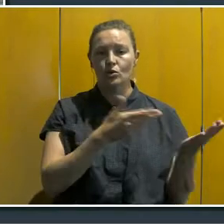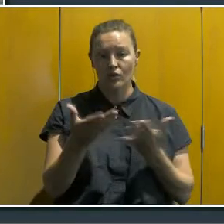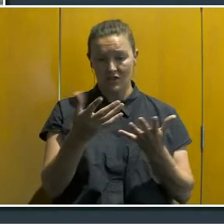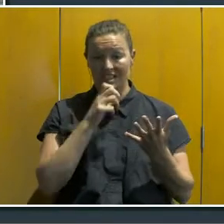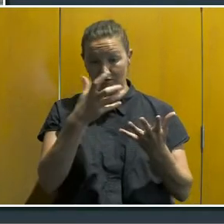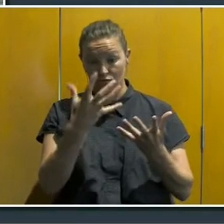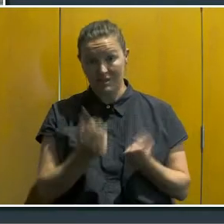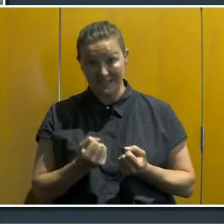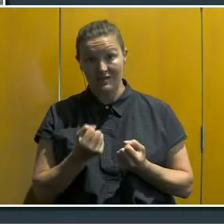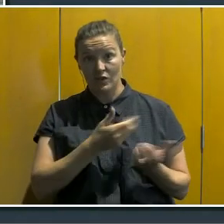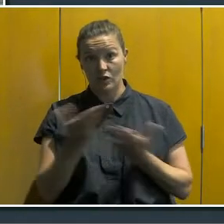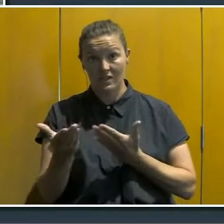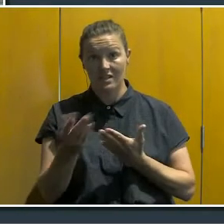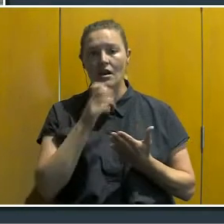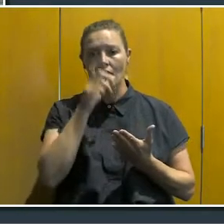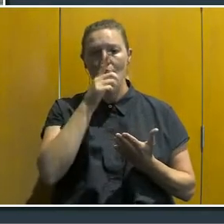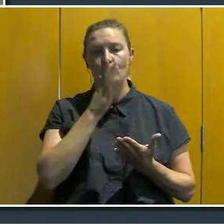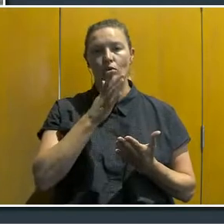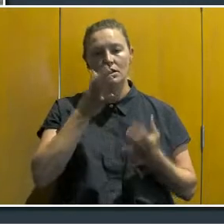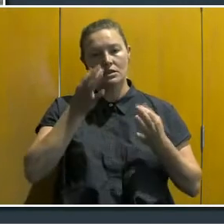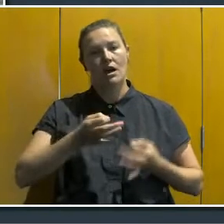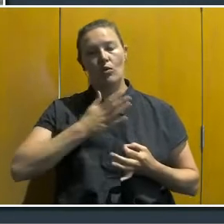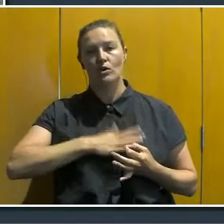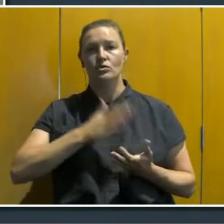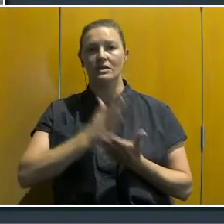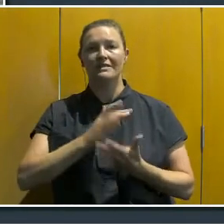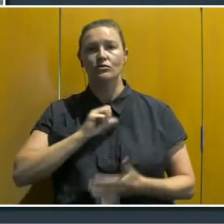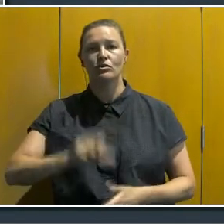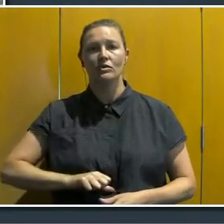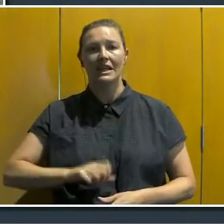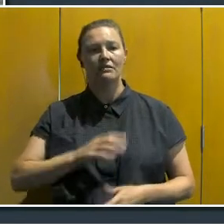received and the fact that those who choose to live rurally do not receive the